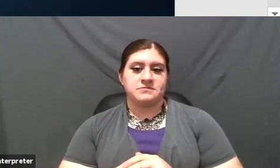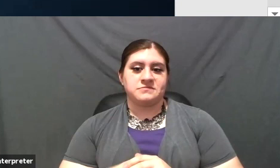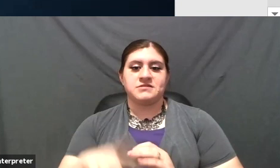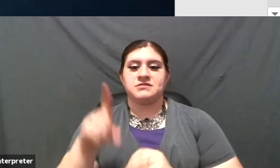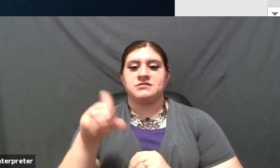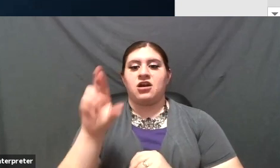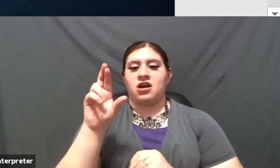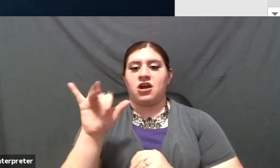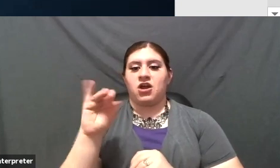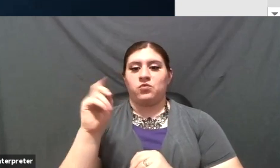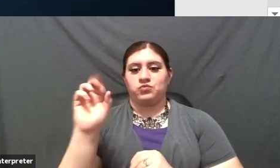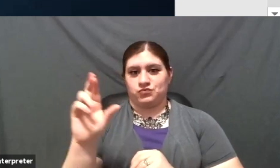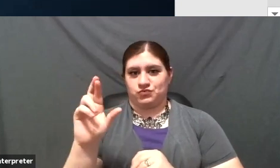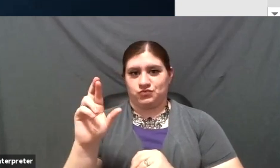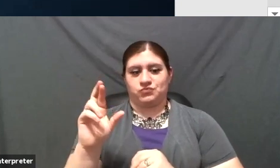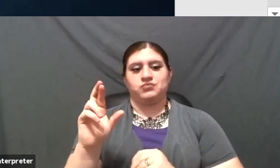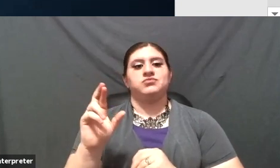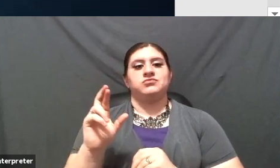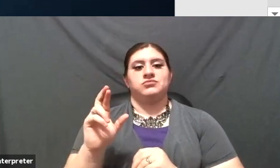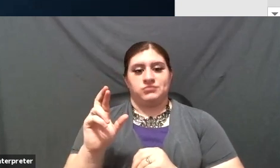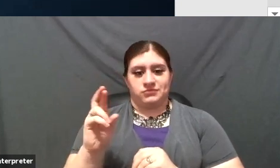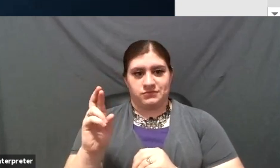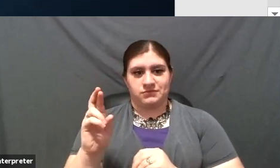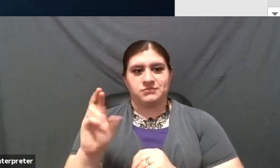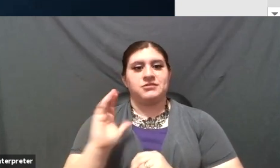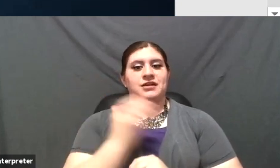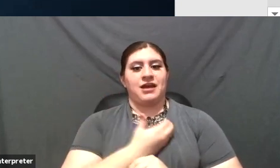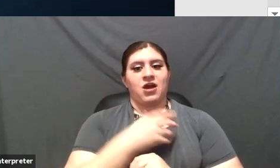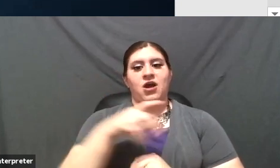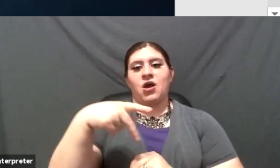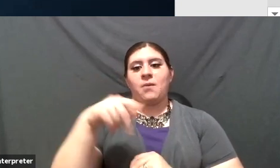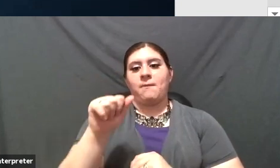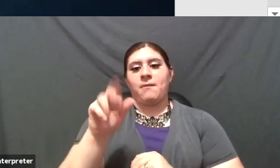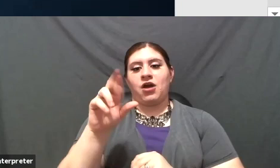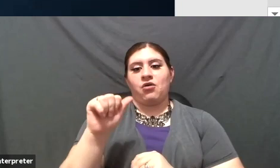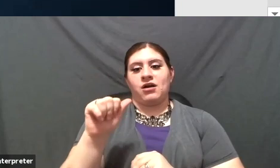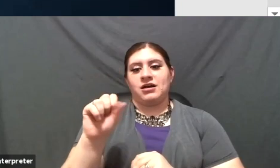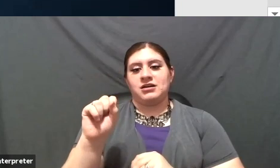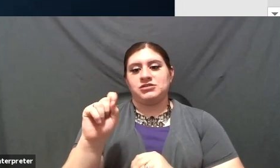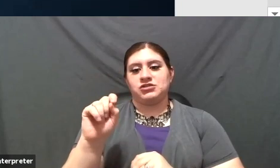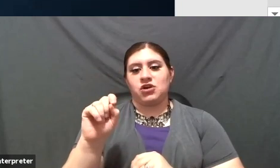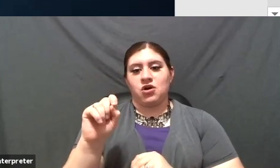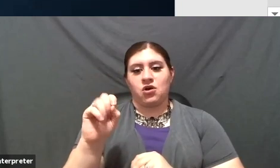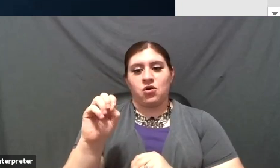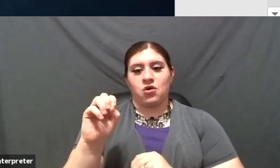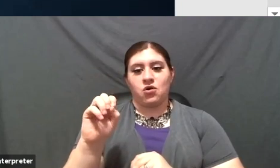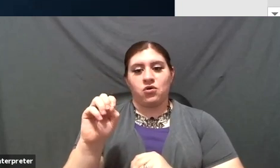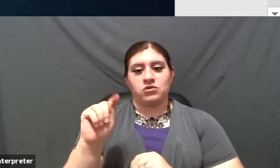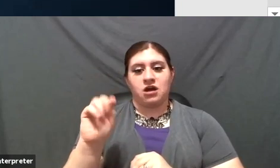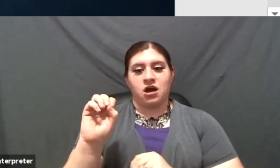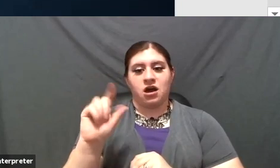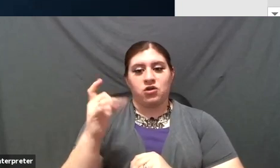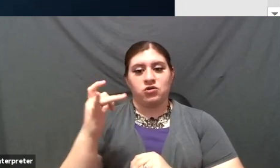Dr. Yoder is our parasitologist. He teaches field parasitology. He